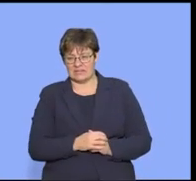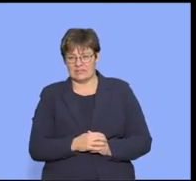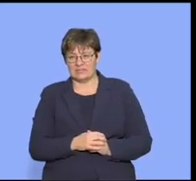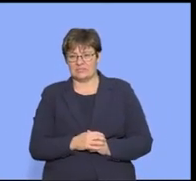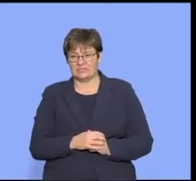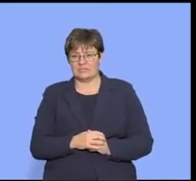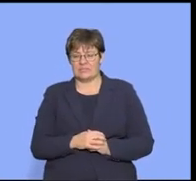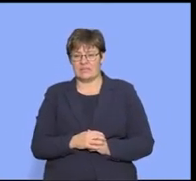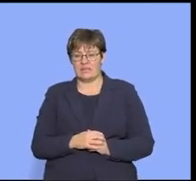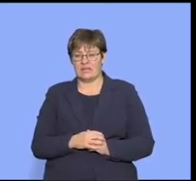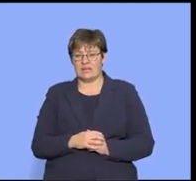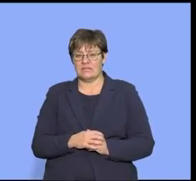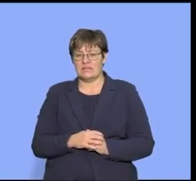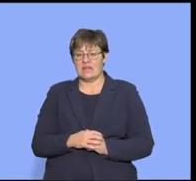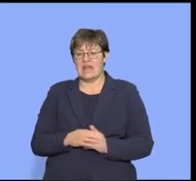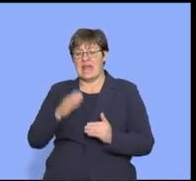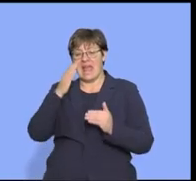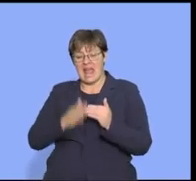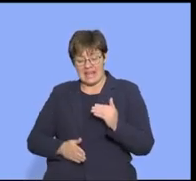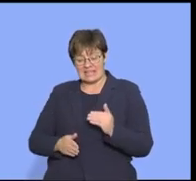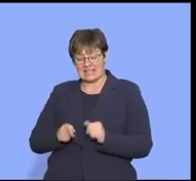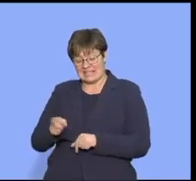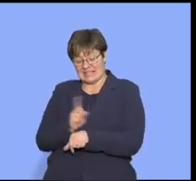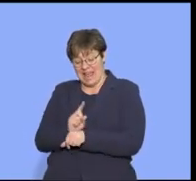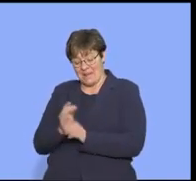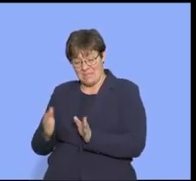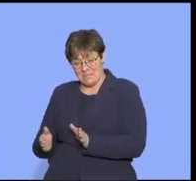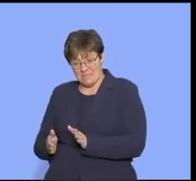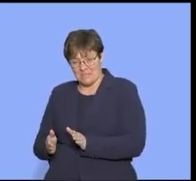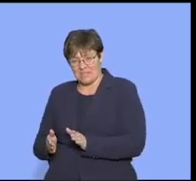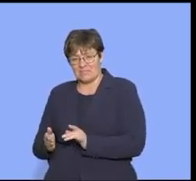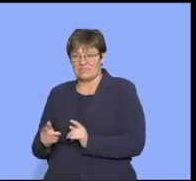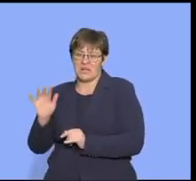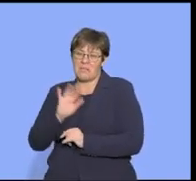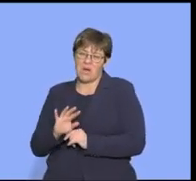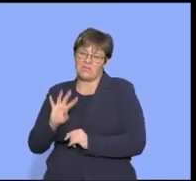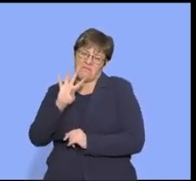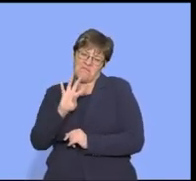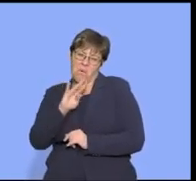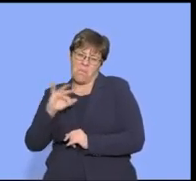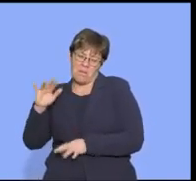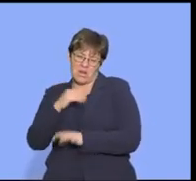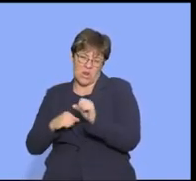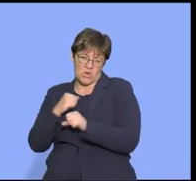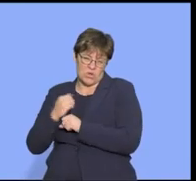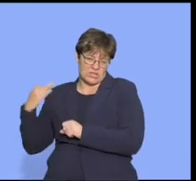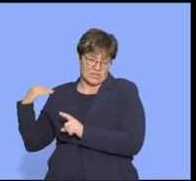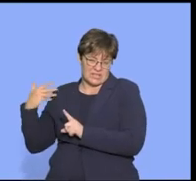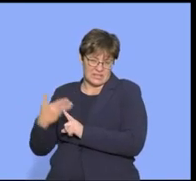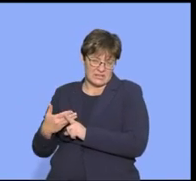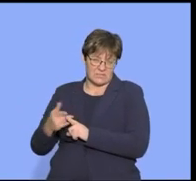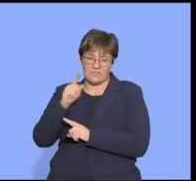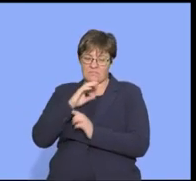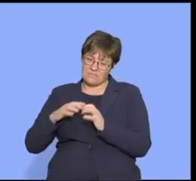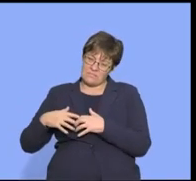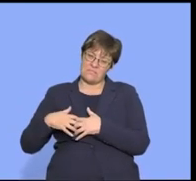Also, towards the end of the Cenozoic era, in the last 4 million years, saw the